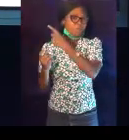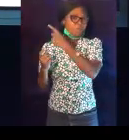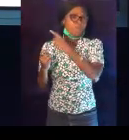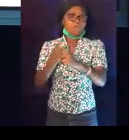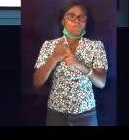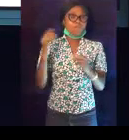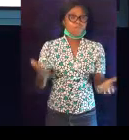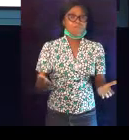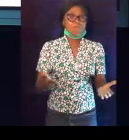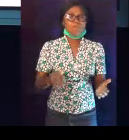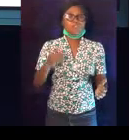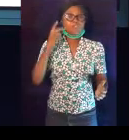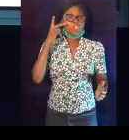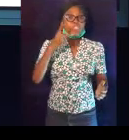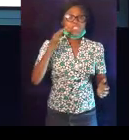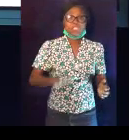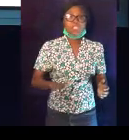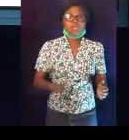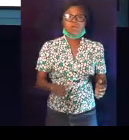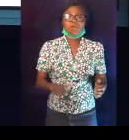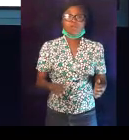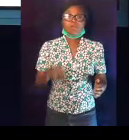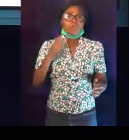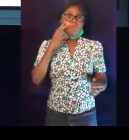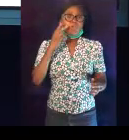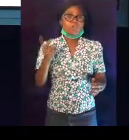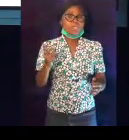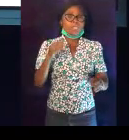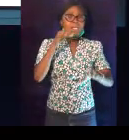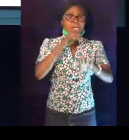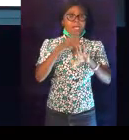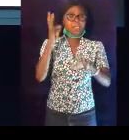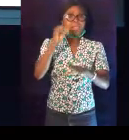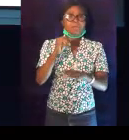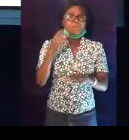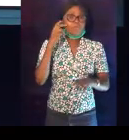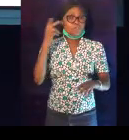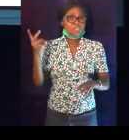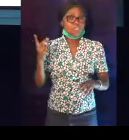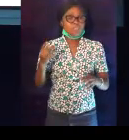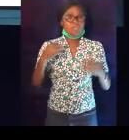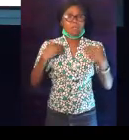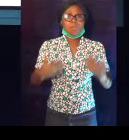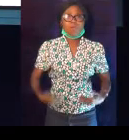here, see this woman, see a child. Looking at them,